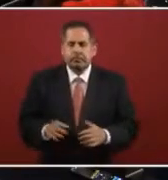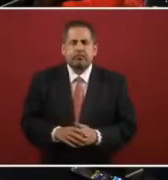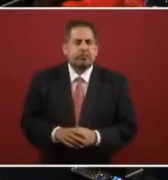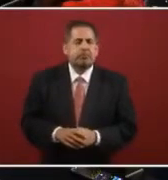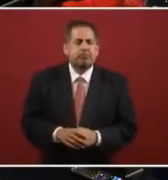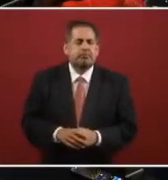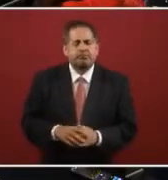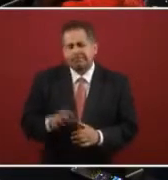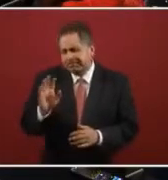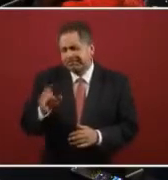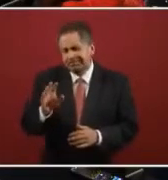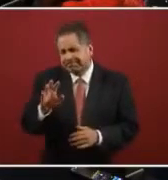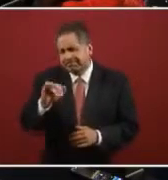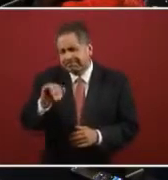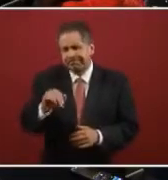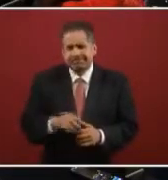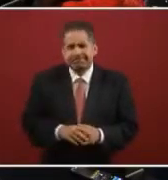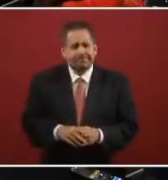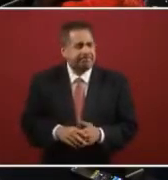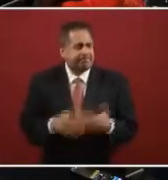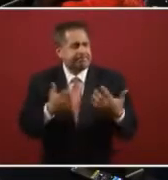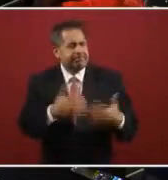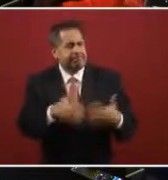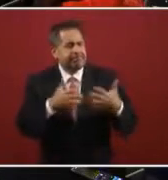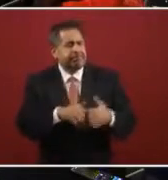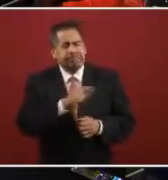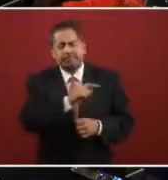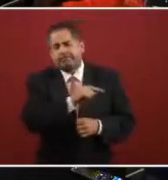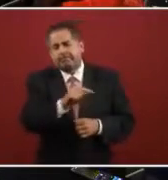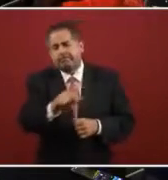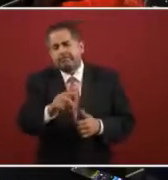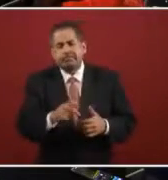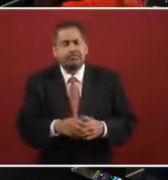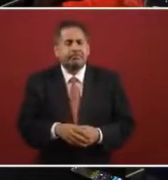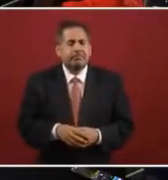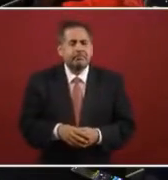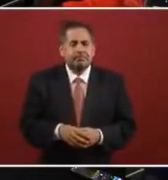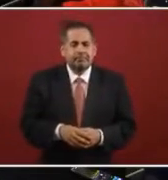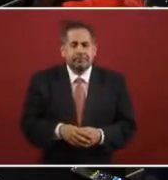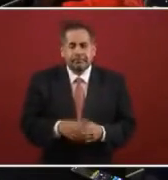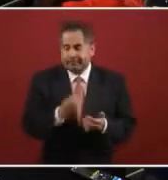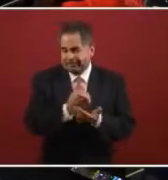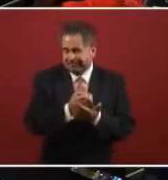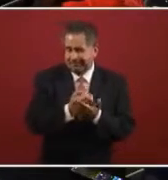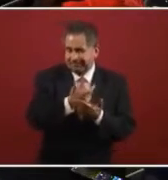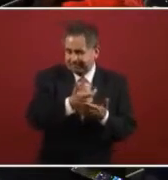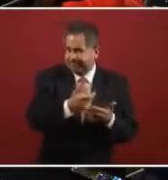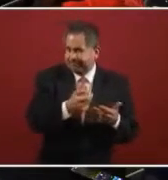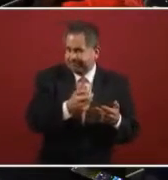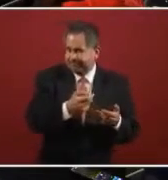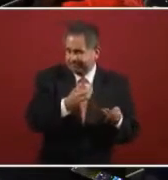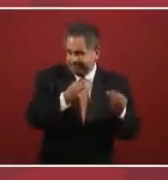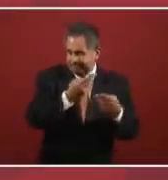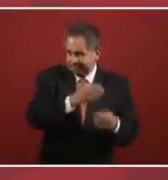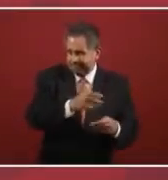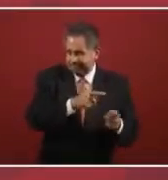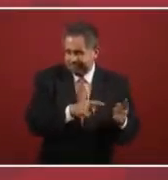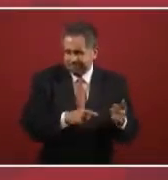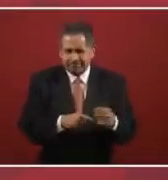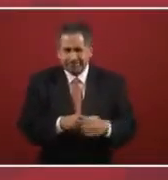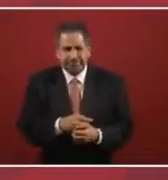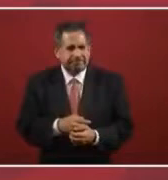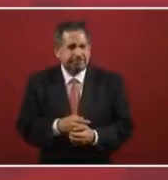mismas yes, even empresas the companies themselves, financieras the financial companies, están